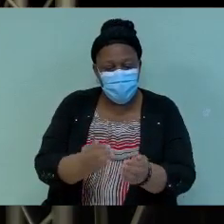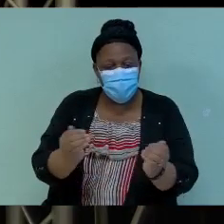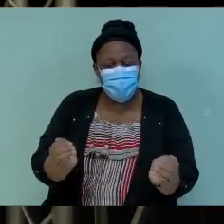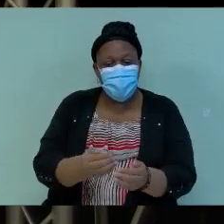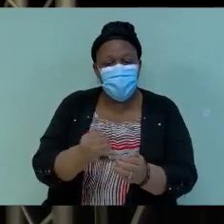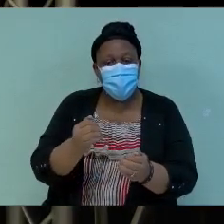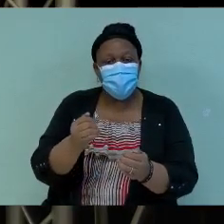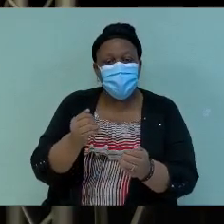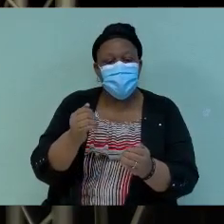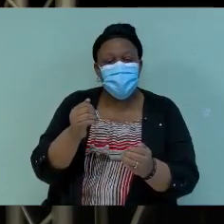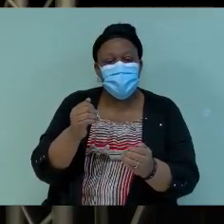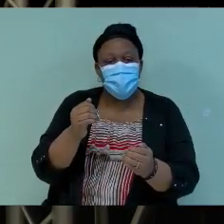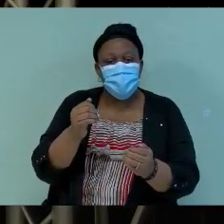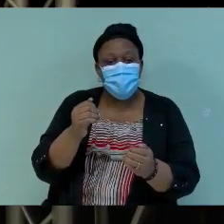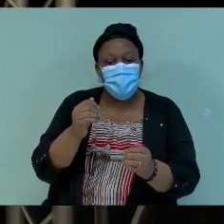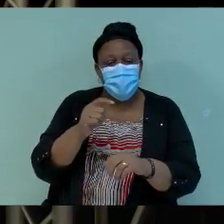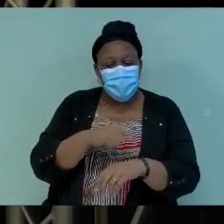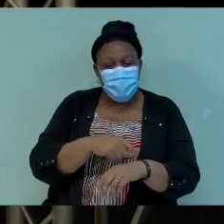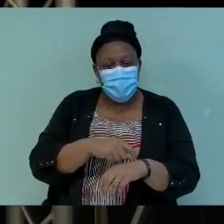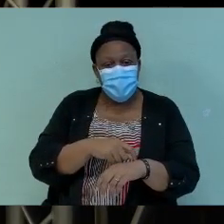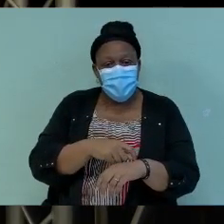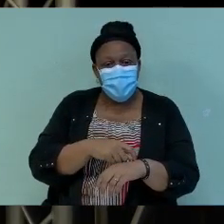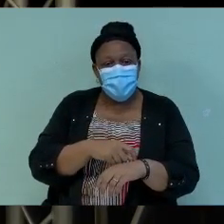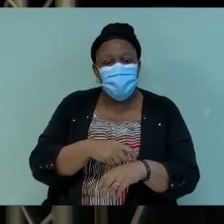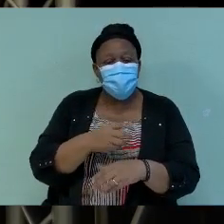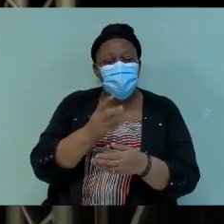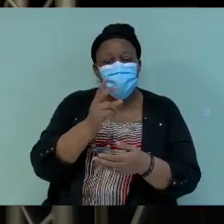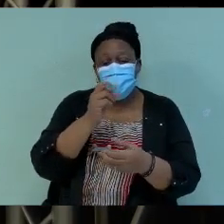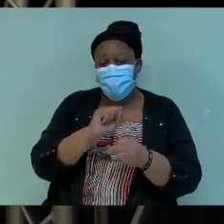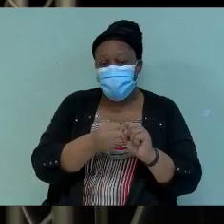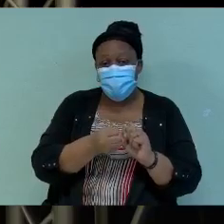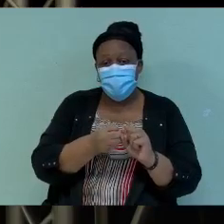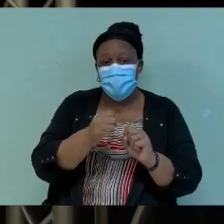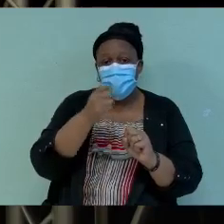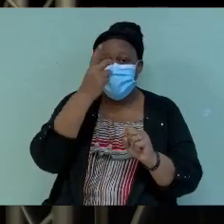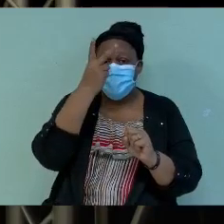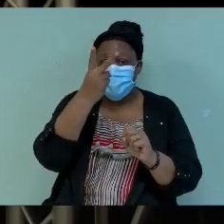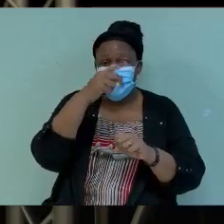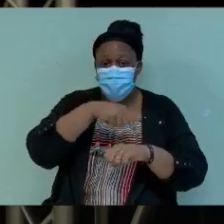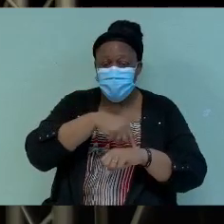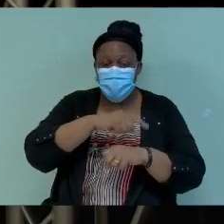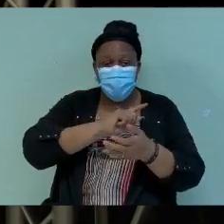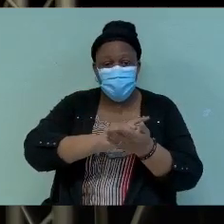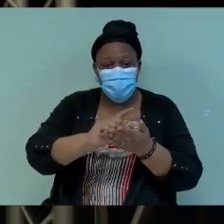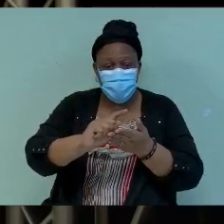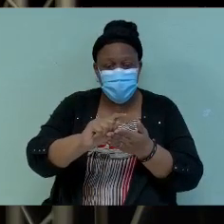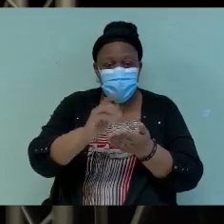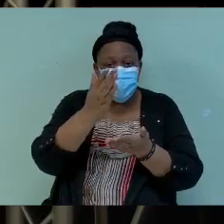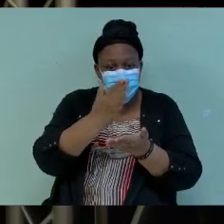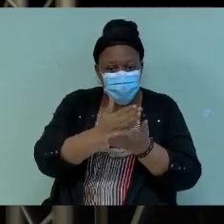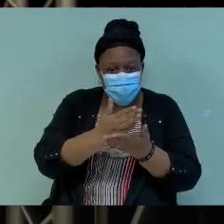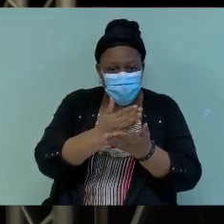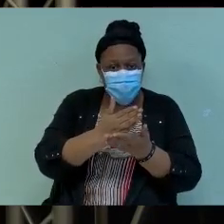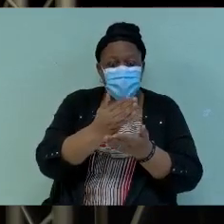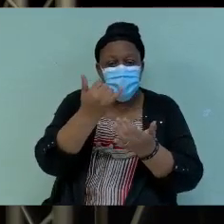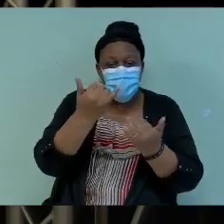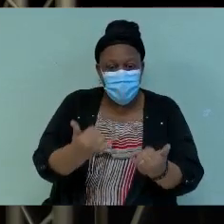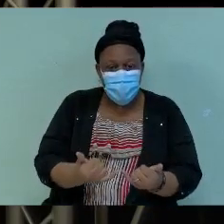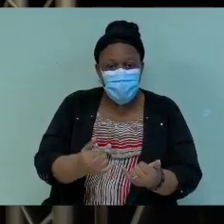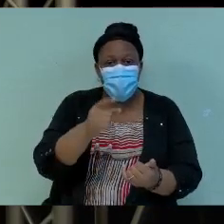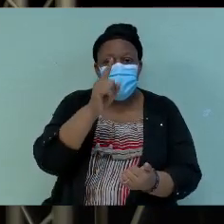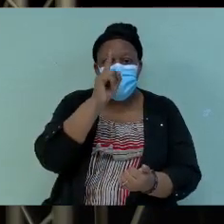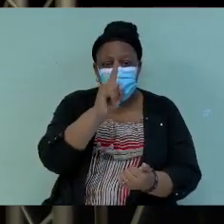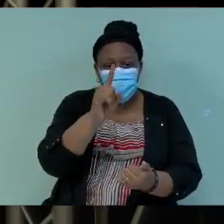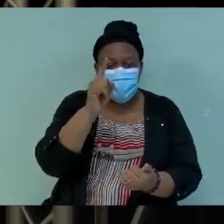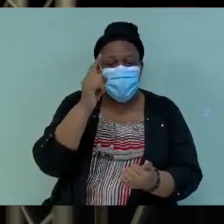being collected twice per week for the residents, we cut back to waste being collected once